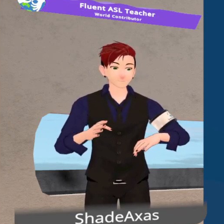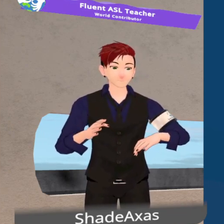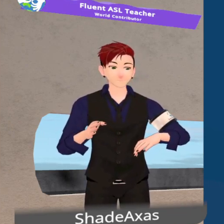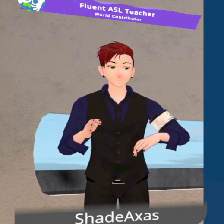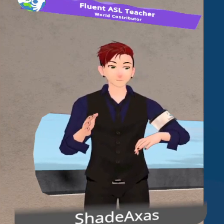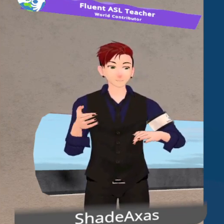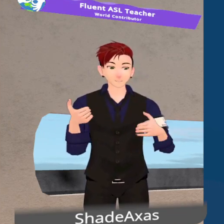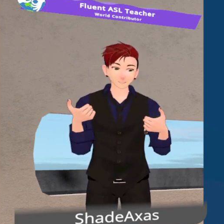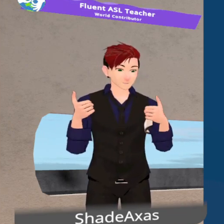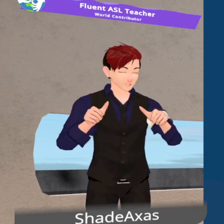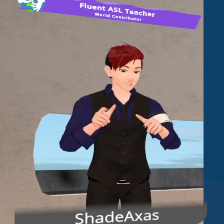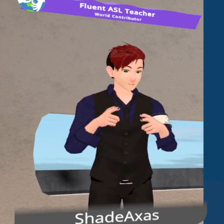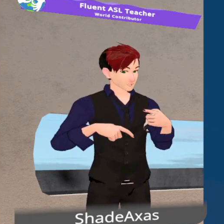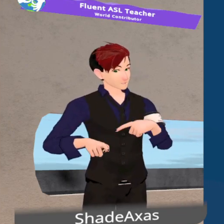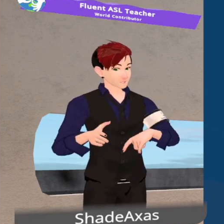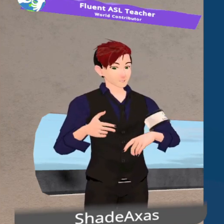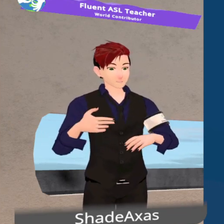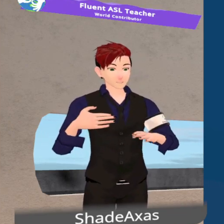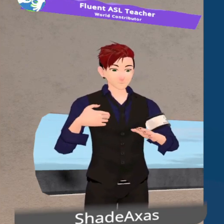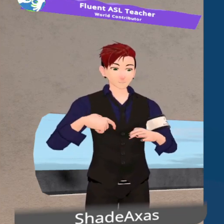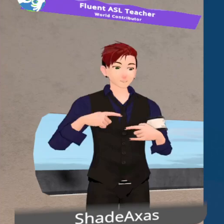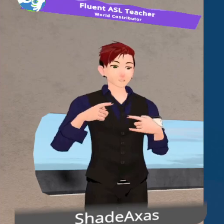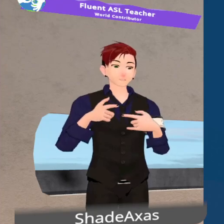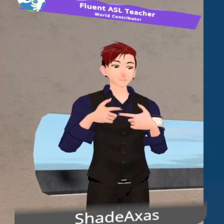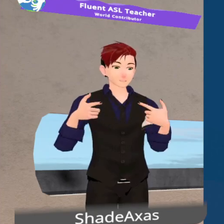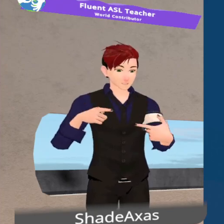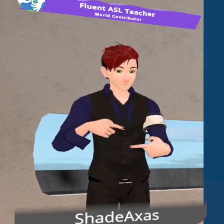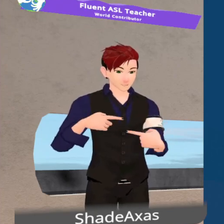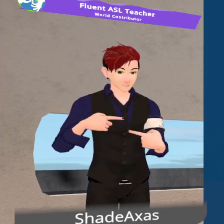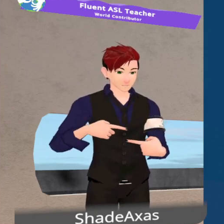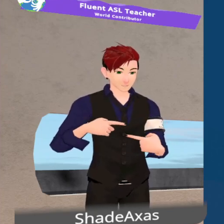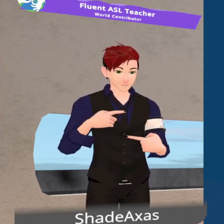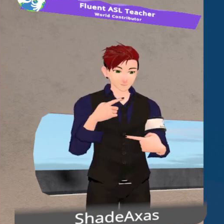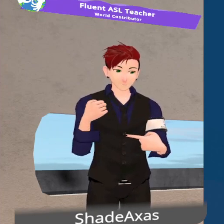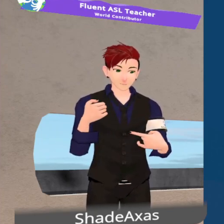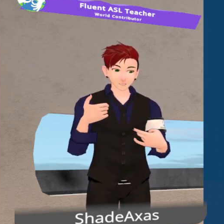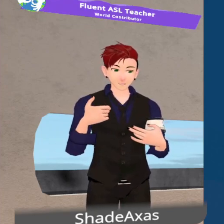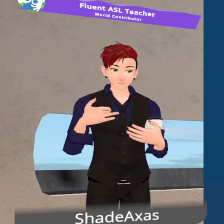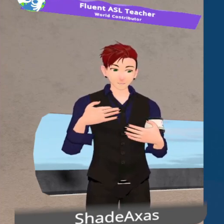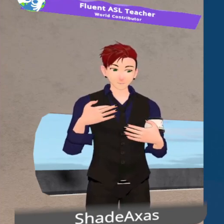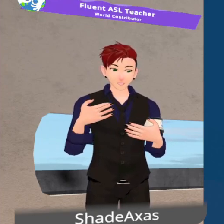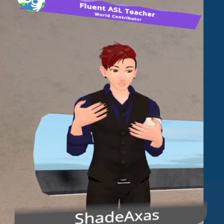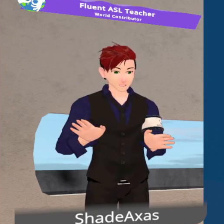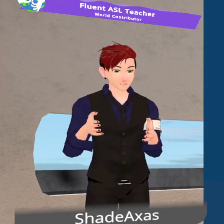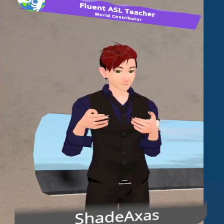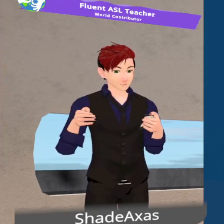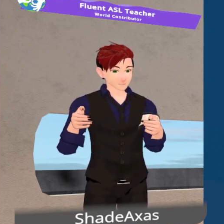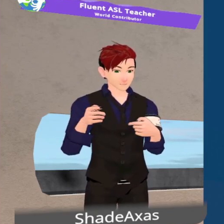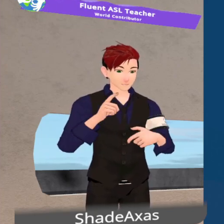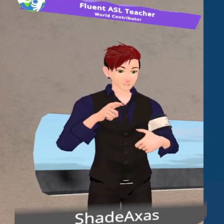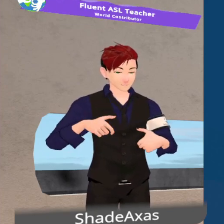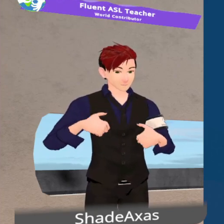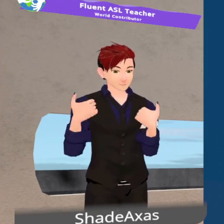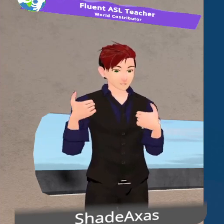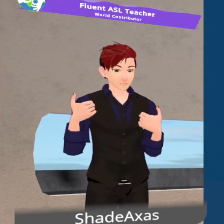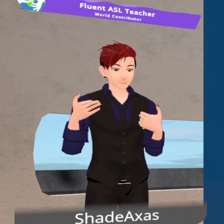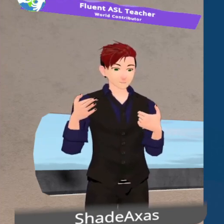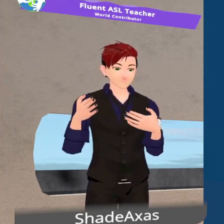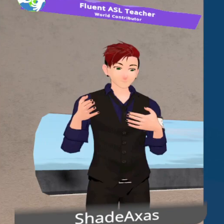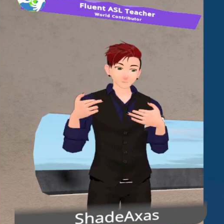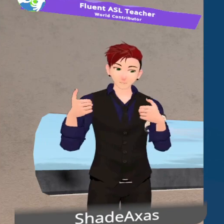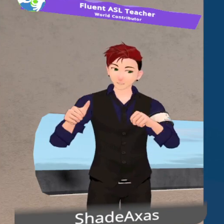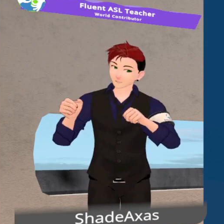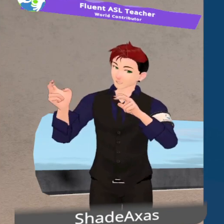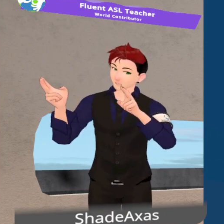signs, and I tried to sign with them, and I was having the biggest struggle because I had already been fluent in real